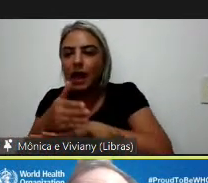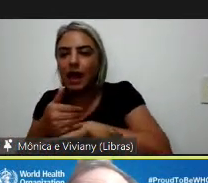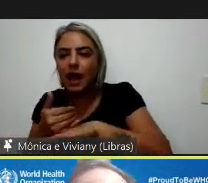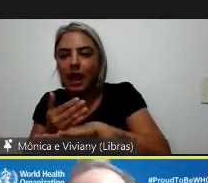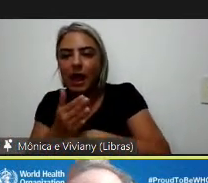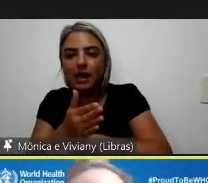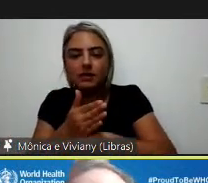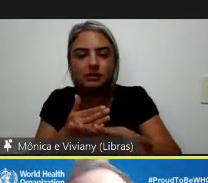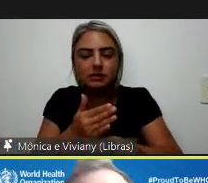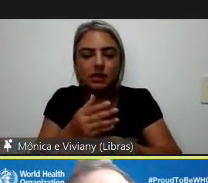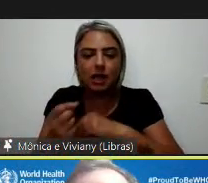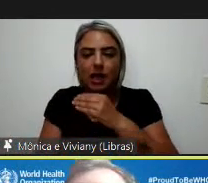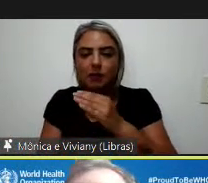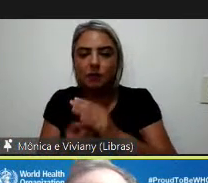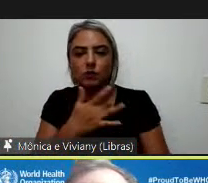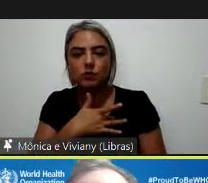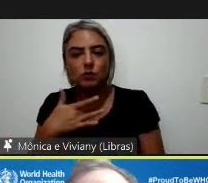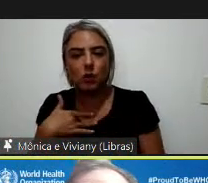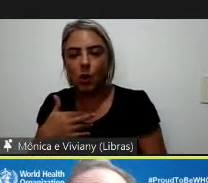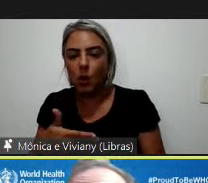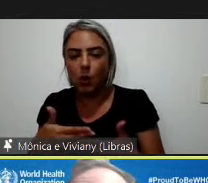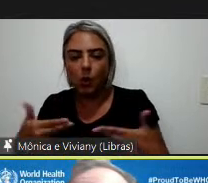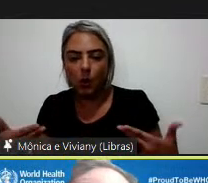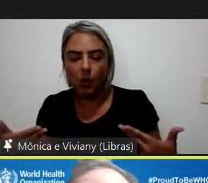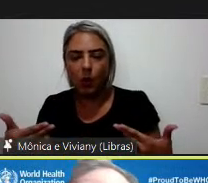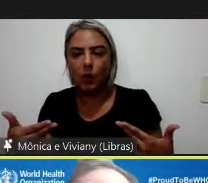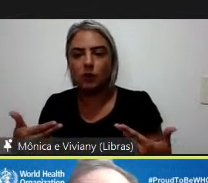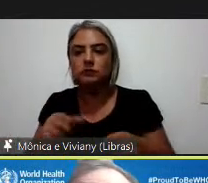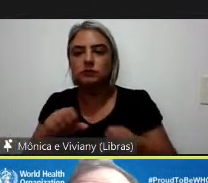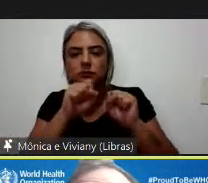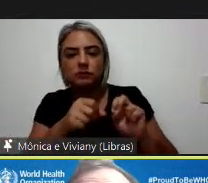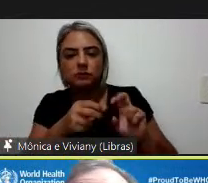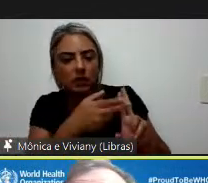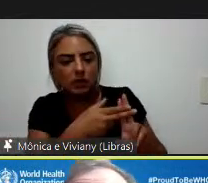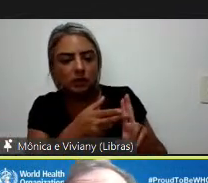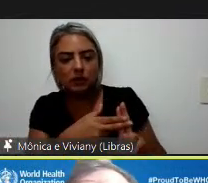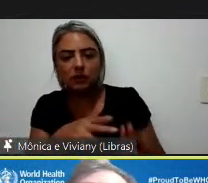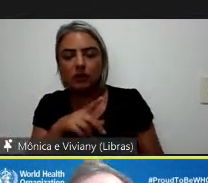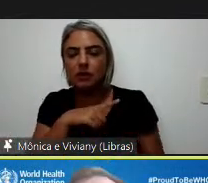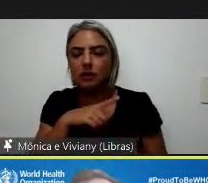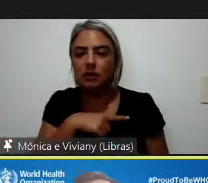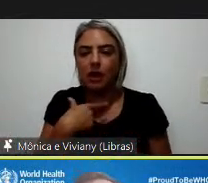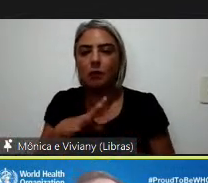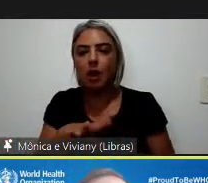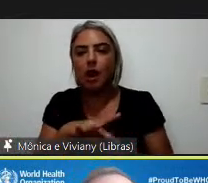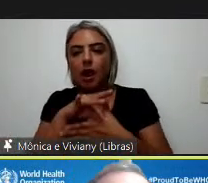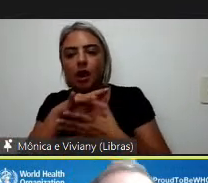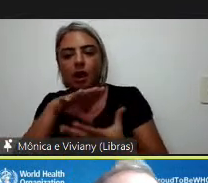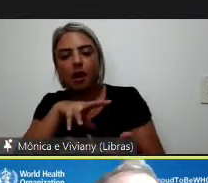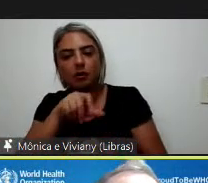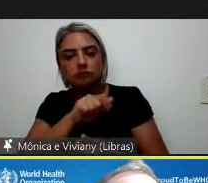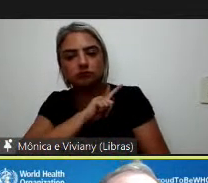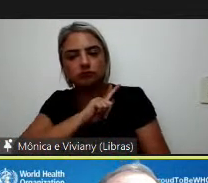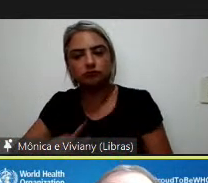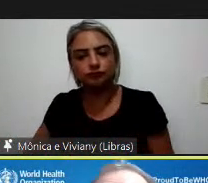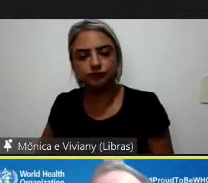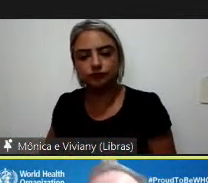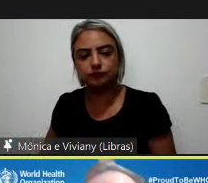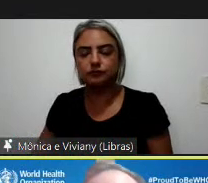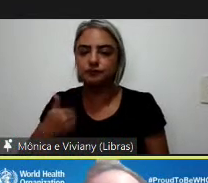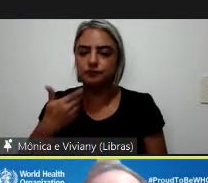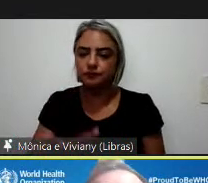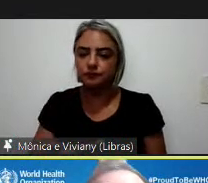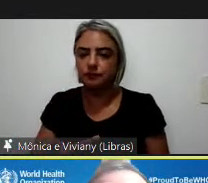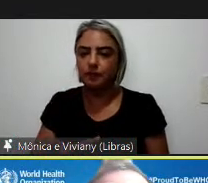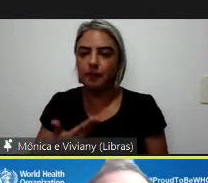products through the health system, health information system, and leadership and governance for nutrition, giving some very specific